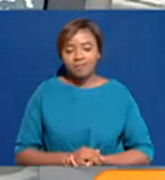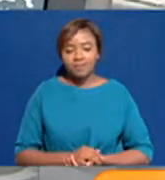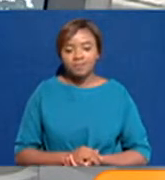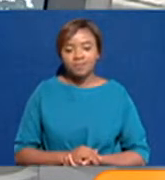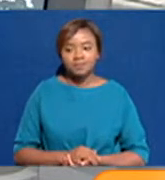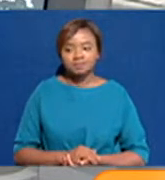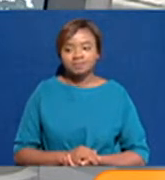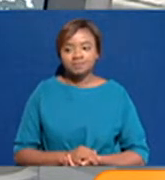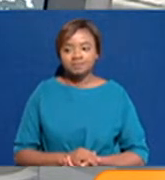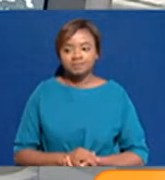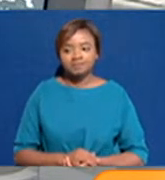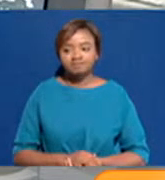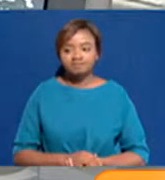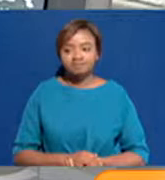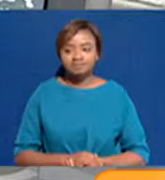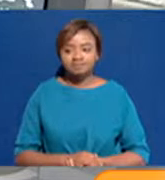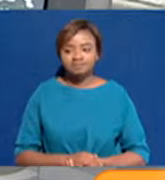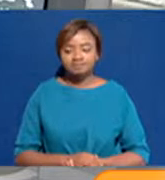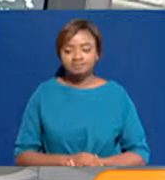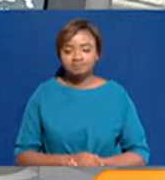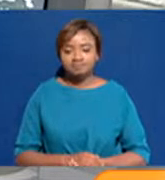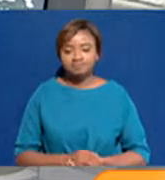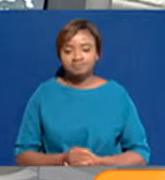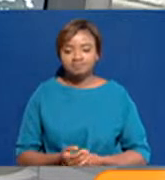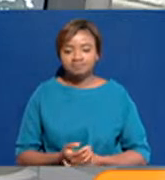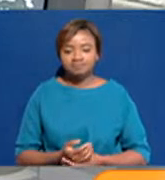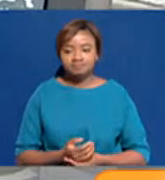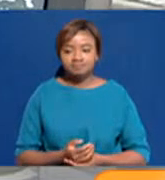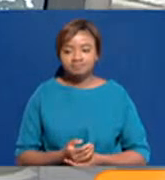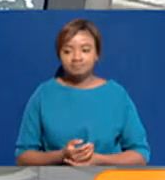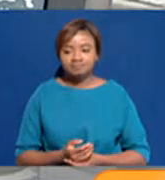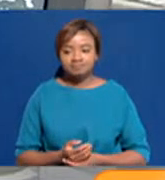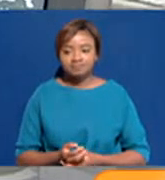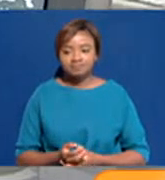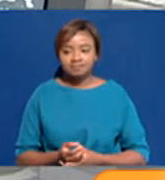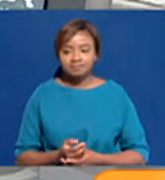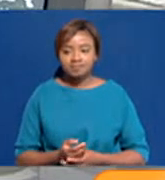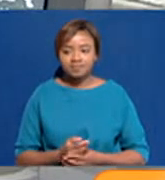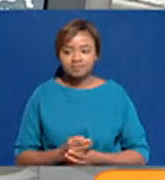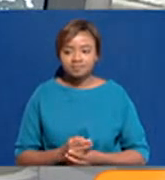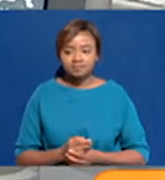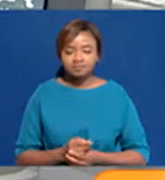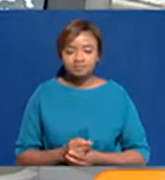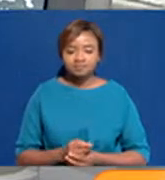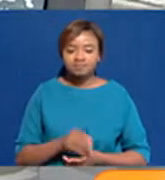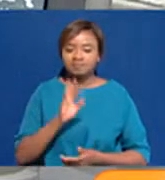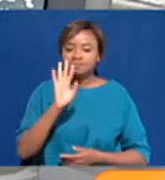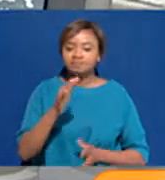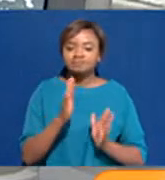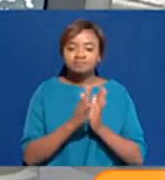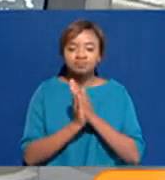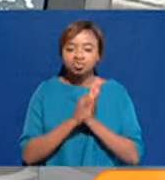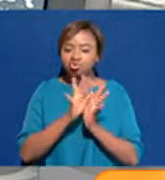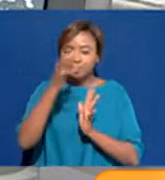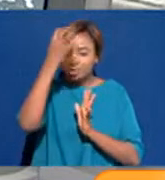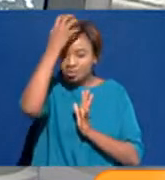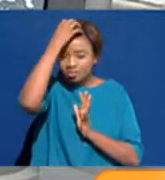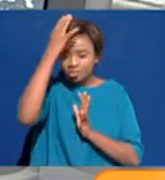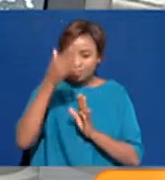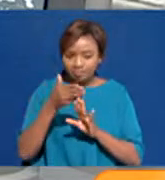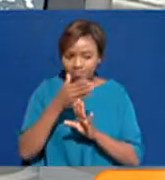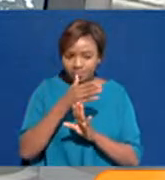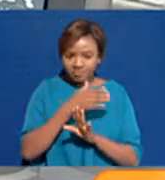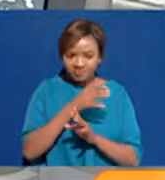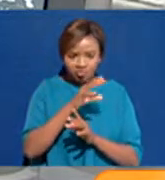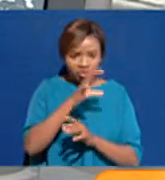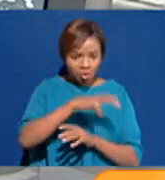better take it from the back of that package by Victoria about Pope Francis being in South Sudan. And before that, he was in DRC, as